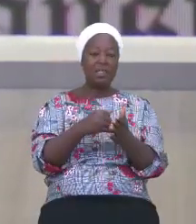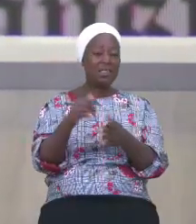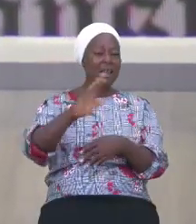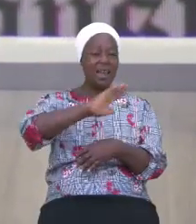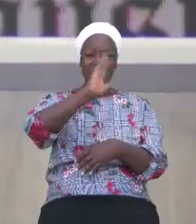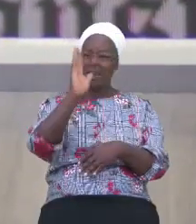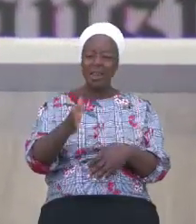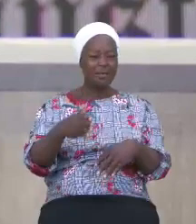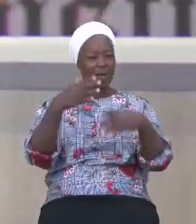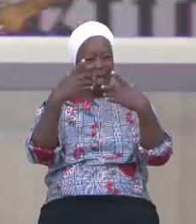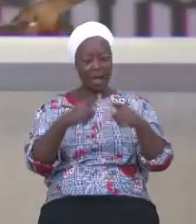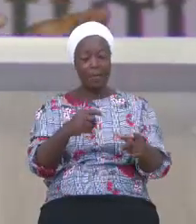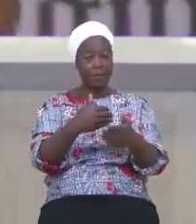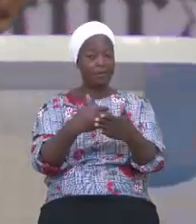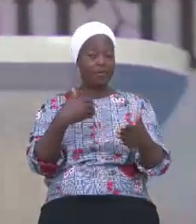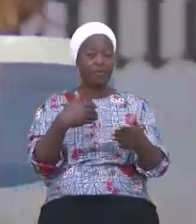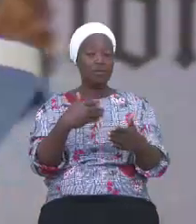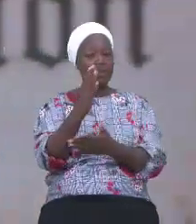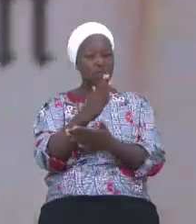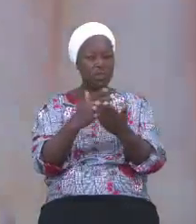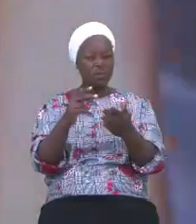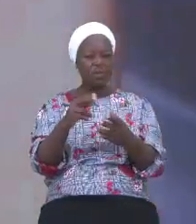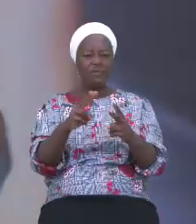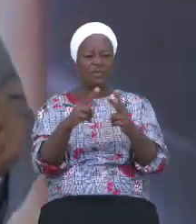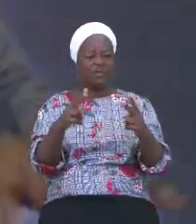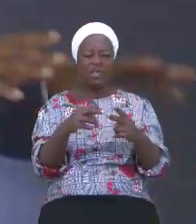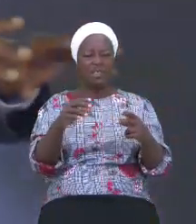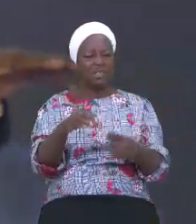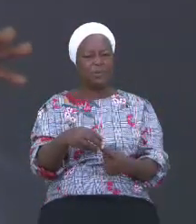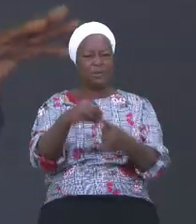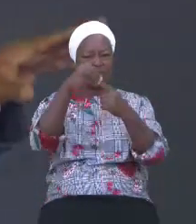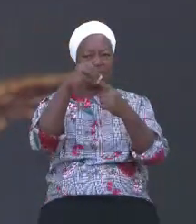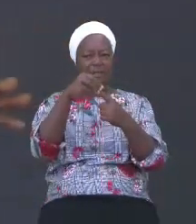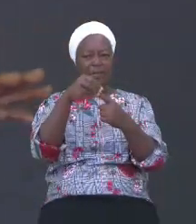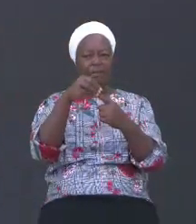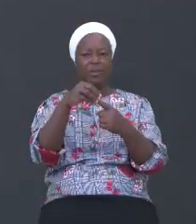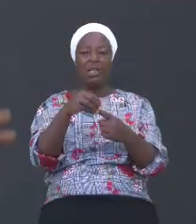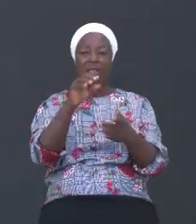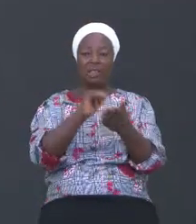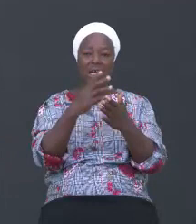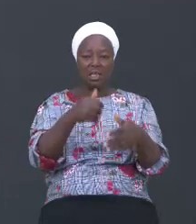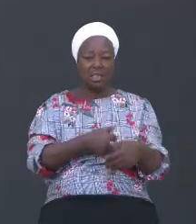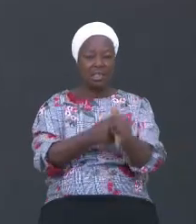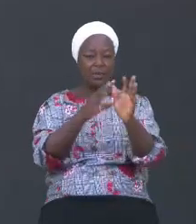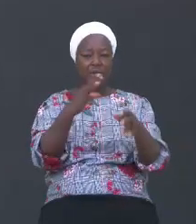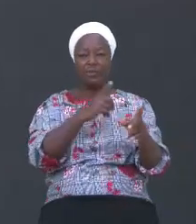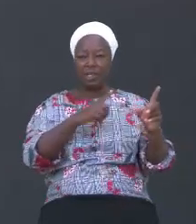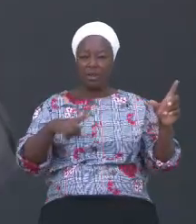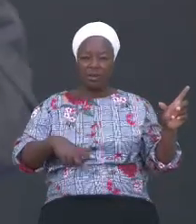before. Something distinct that the disciples of the Lord, they